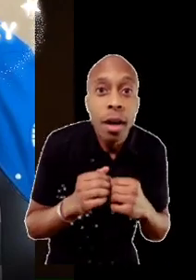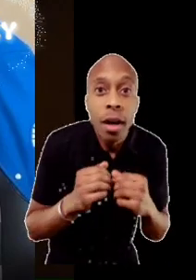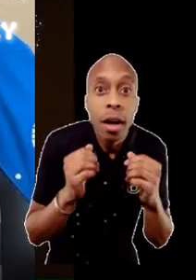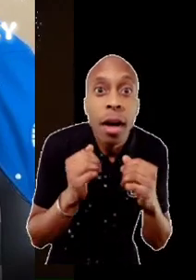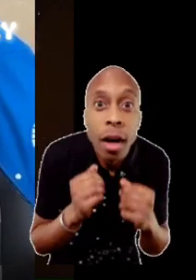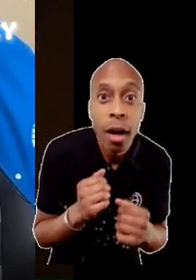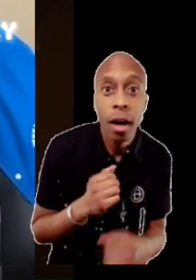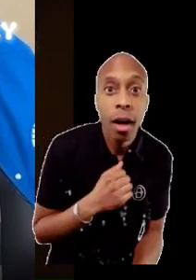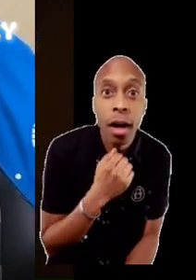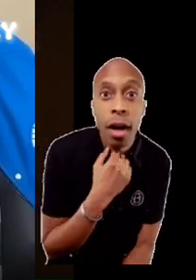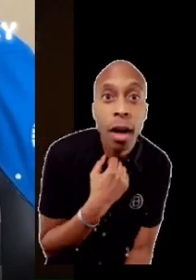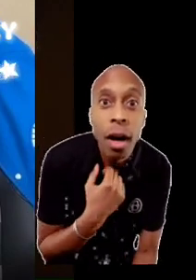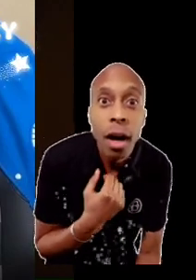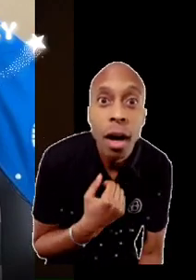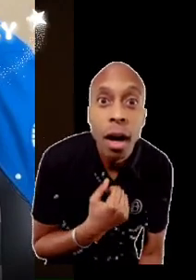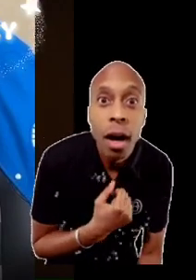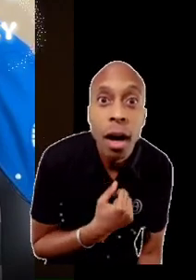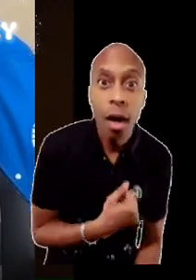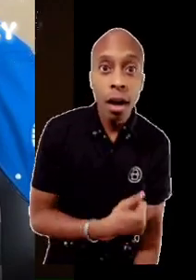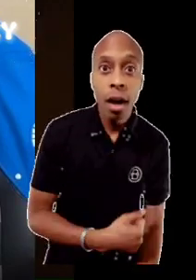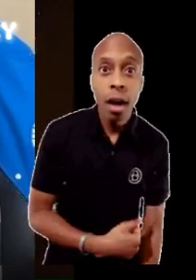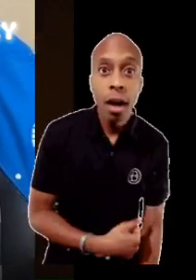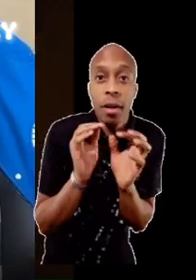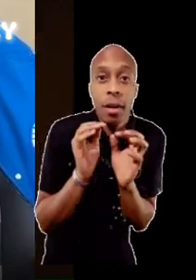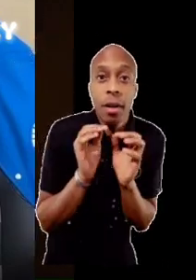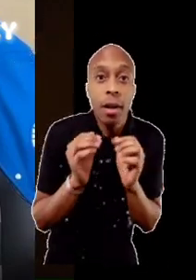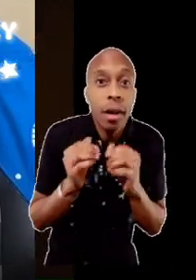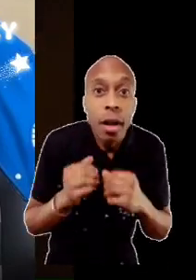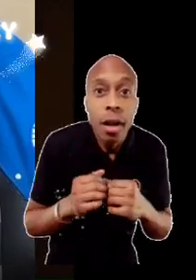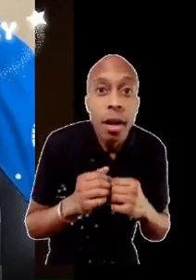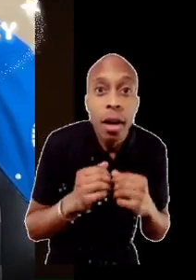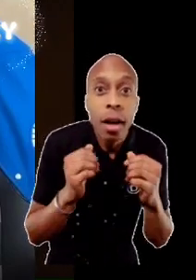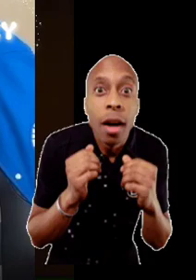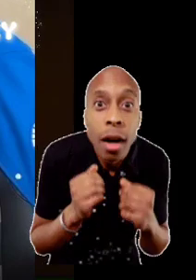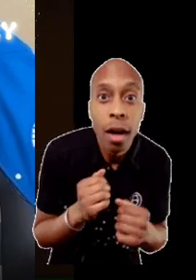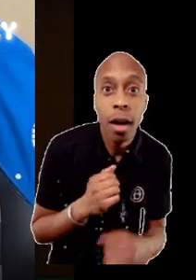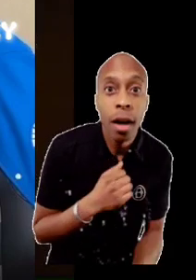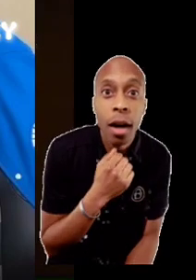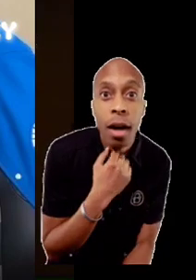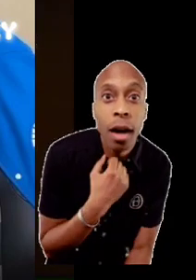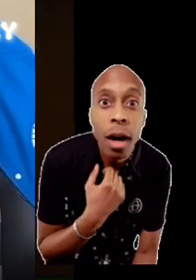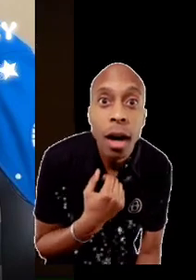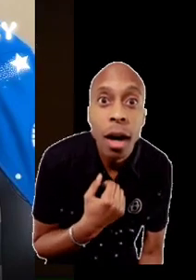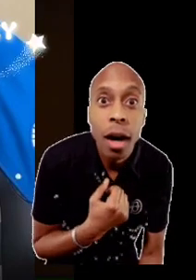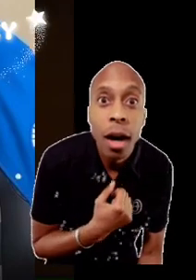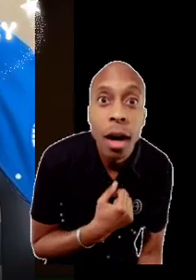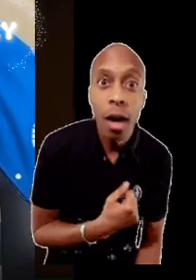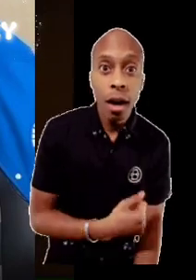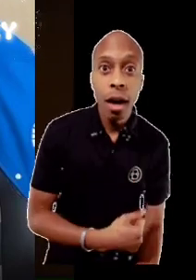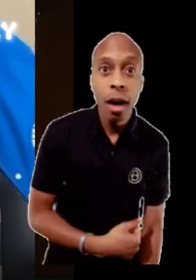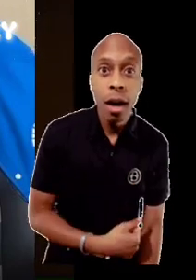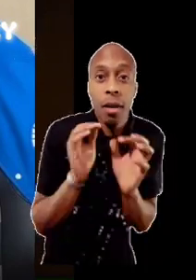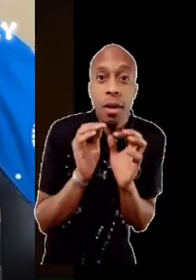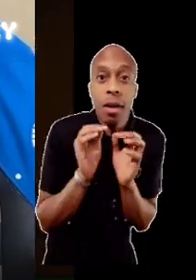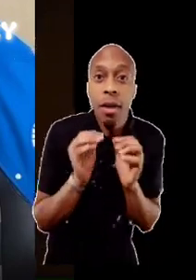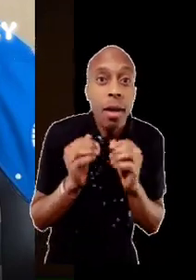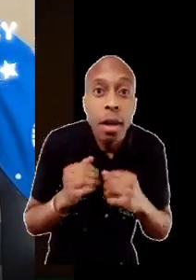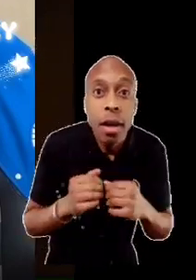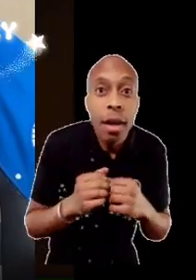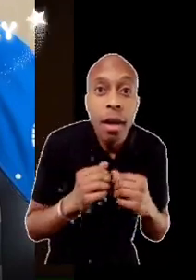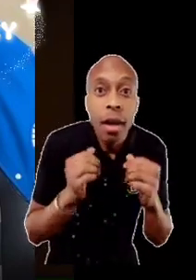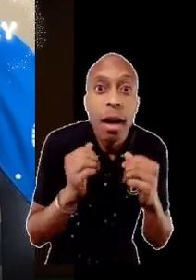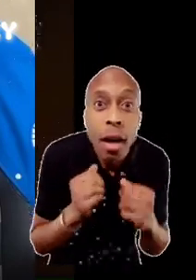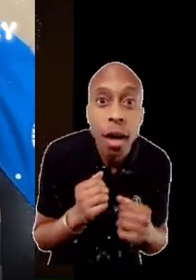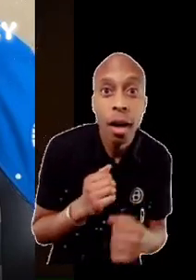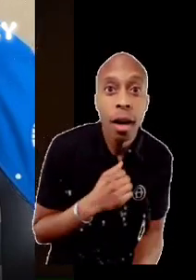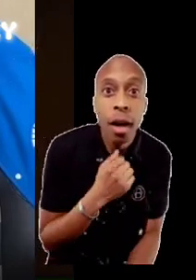the blood of Jesus is against every one of them will pick up themselves and go church on a Sunday. That's why them